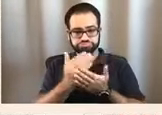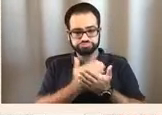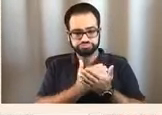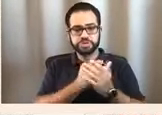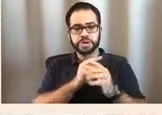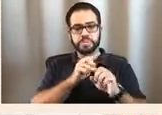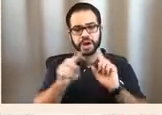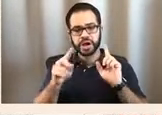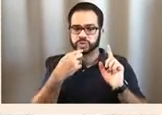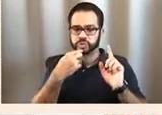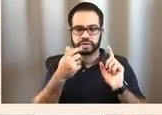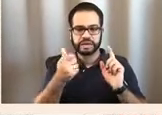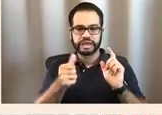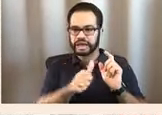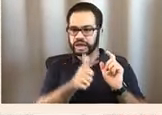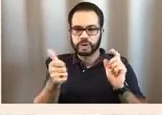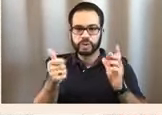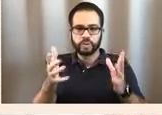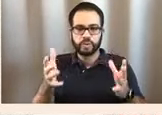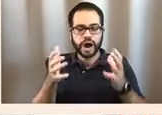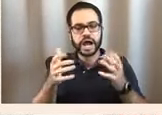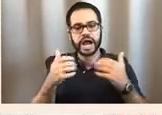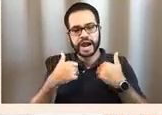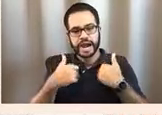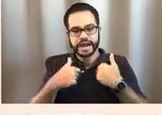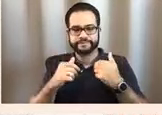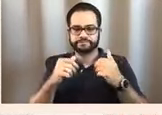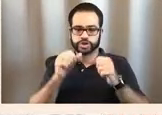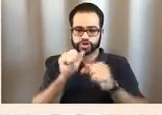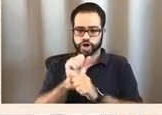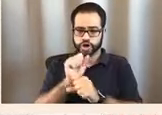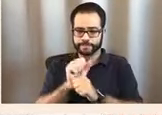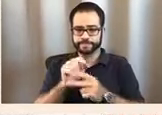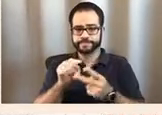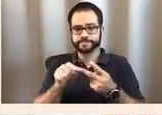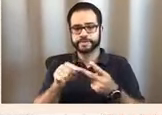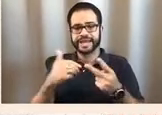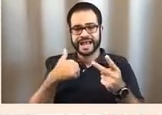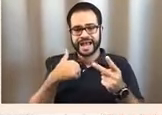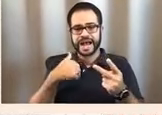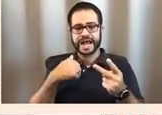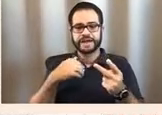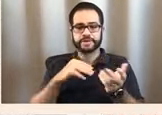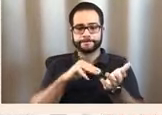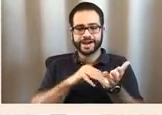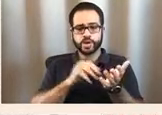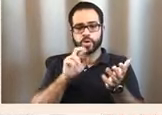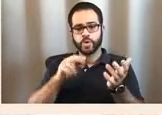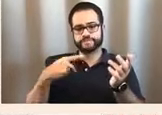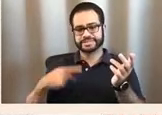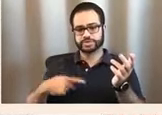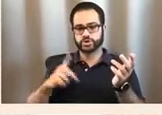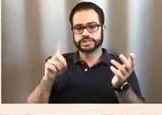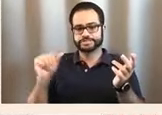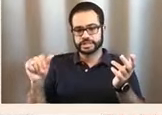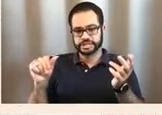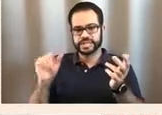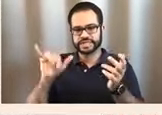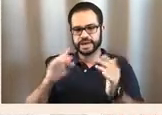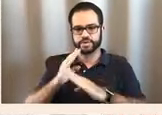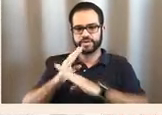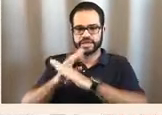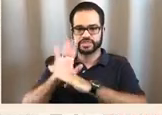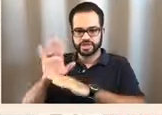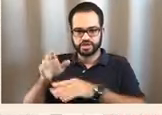people that want to have a job, who have a medical or physical disability that interferes with their ability